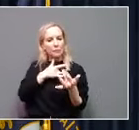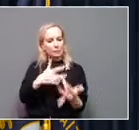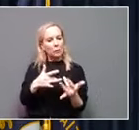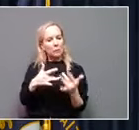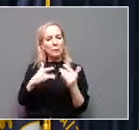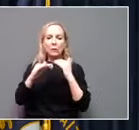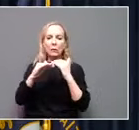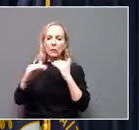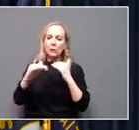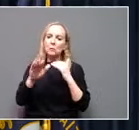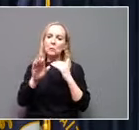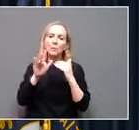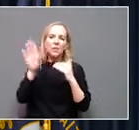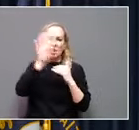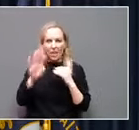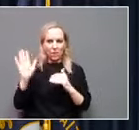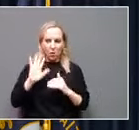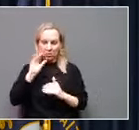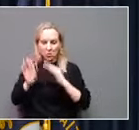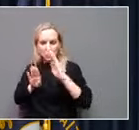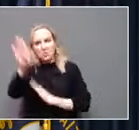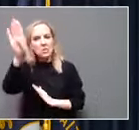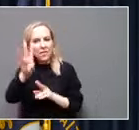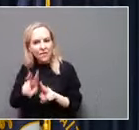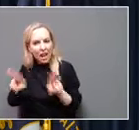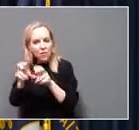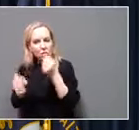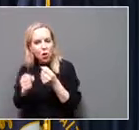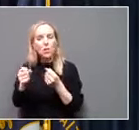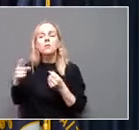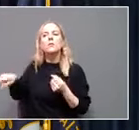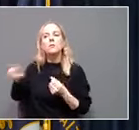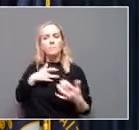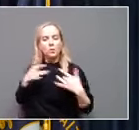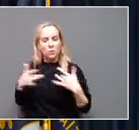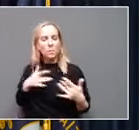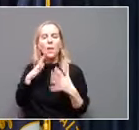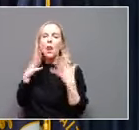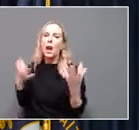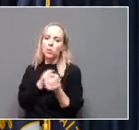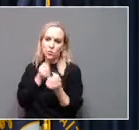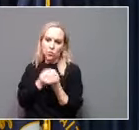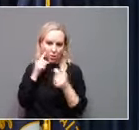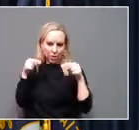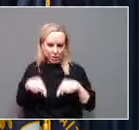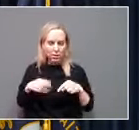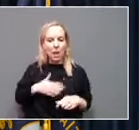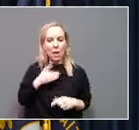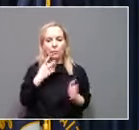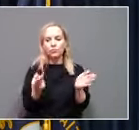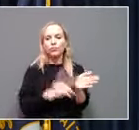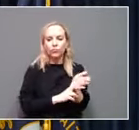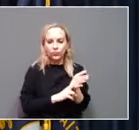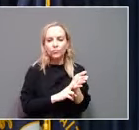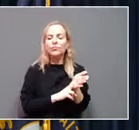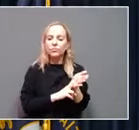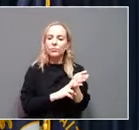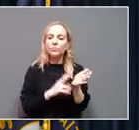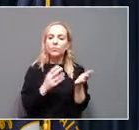families in Kentucky. And I had a lot of support on this, and I'm very glad it is now being signed into law. Great. Let's do